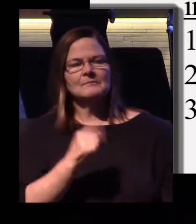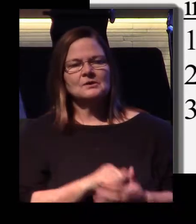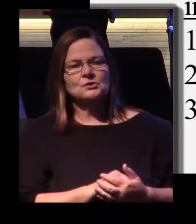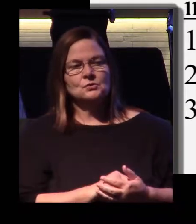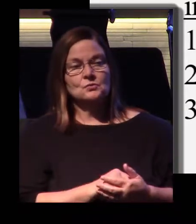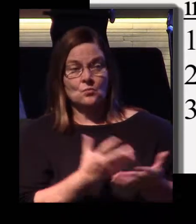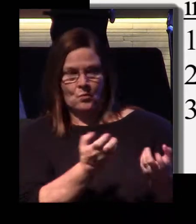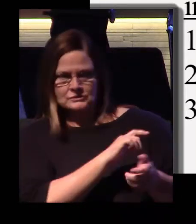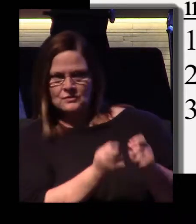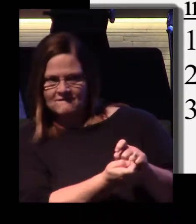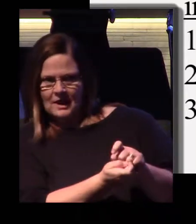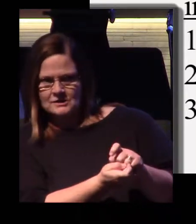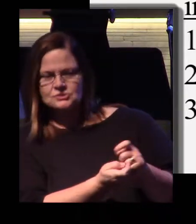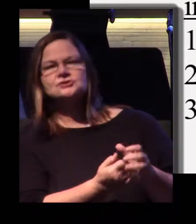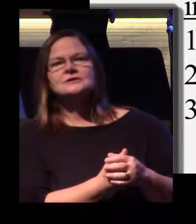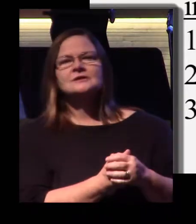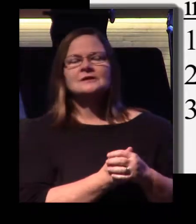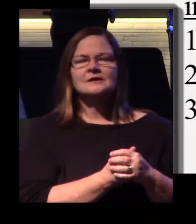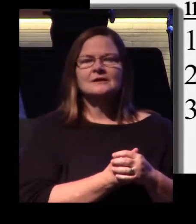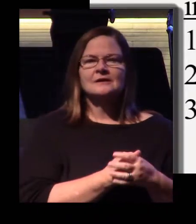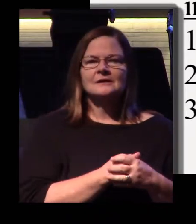is the one who